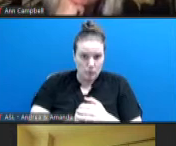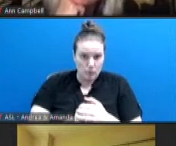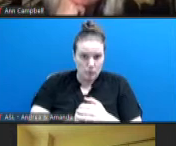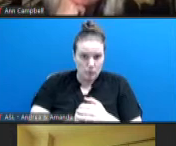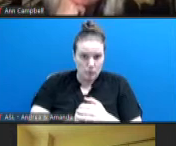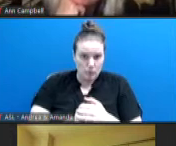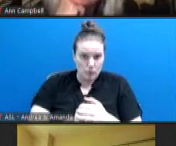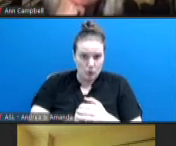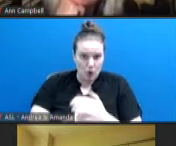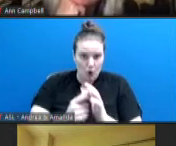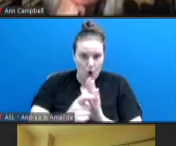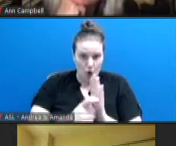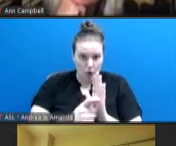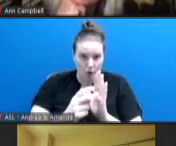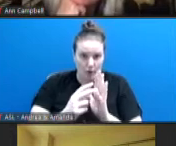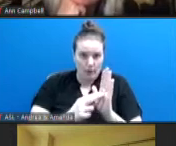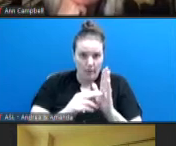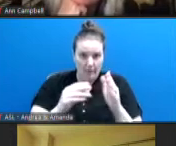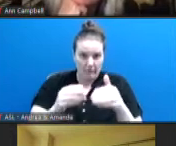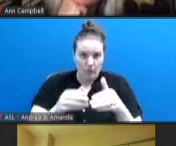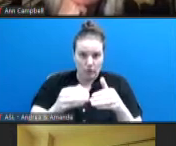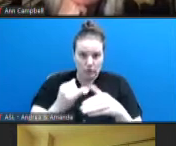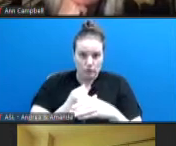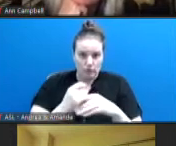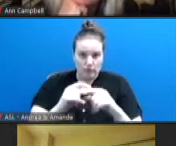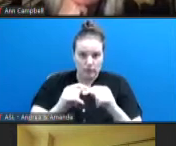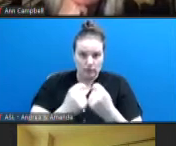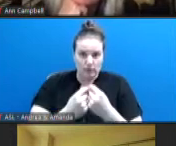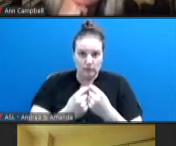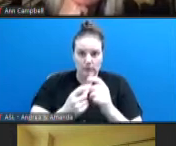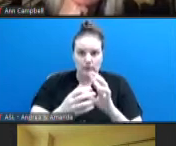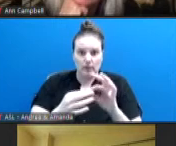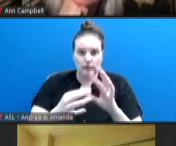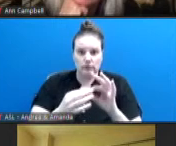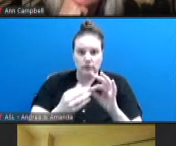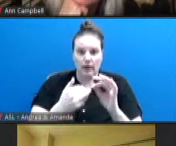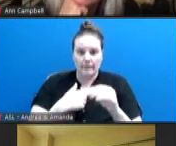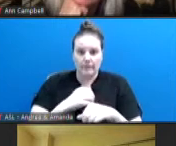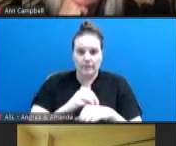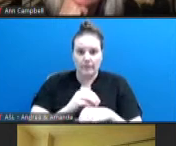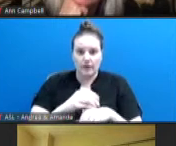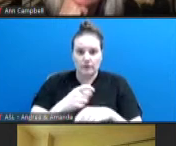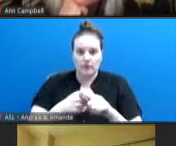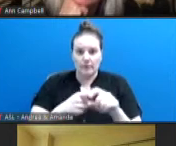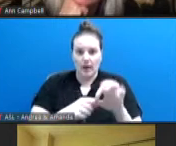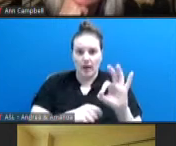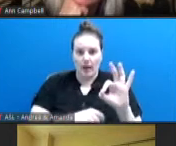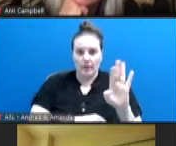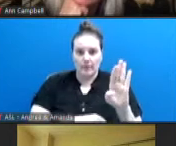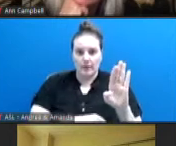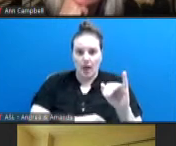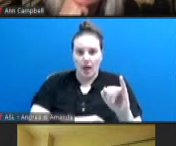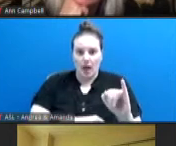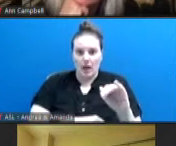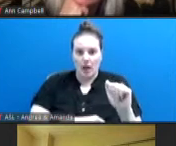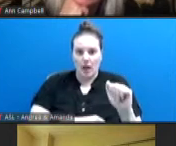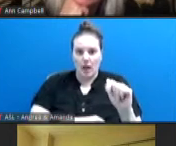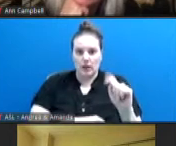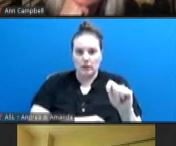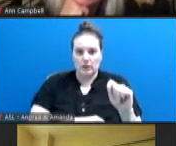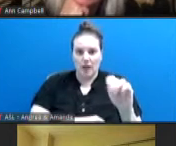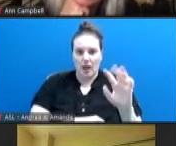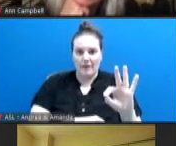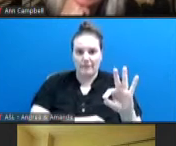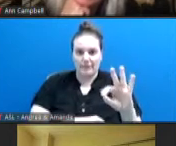An article I read about the Focus Intervention Team mentioned that they were getting some advice from the FBI and I think also the ATF, which I know